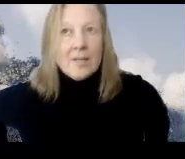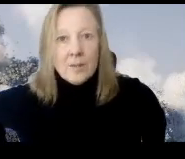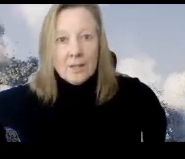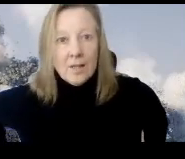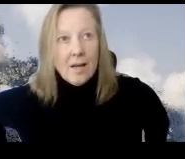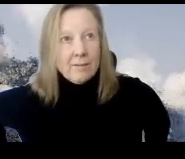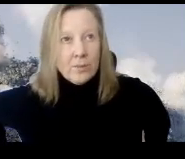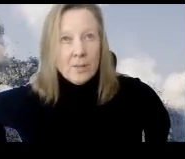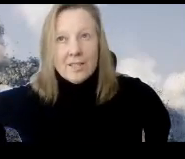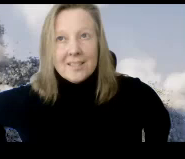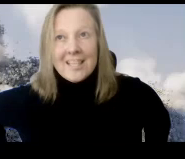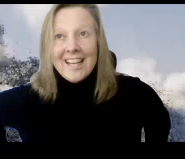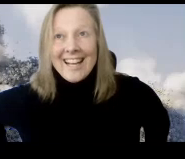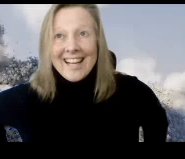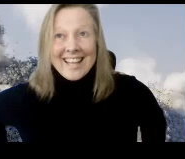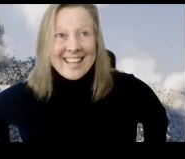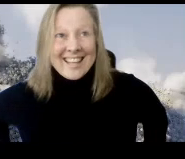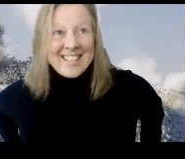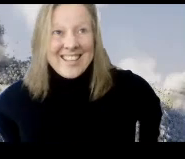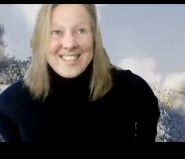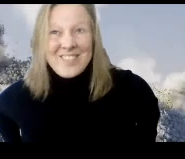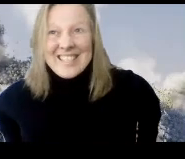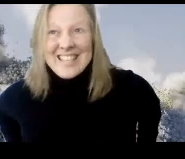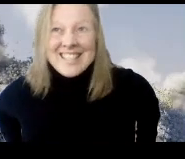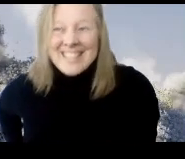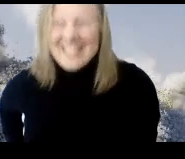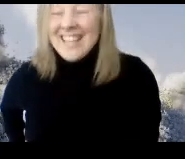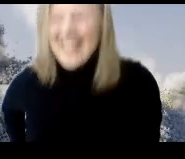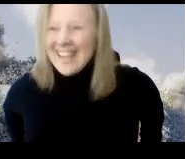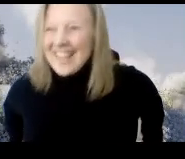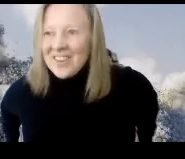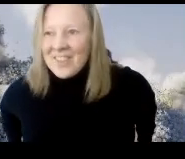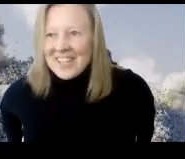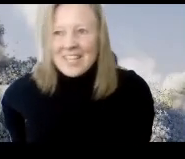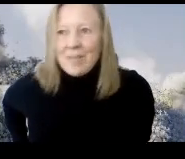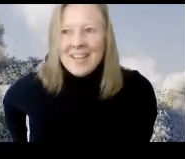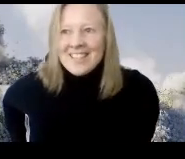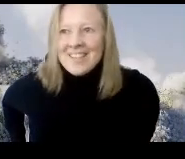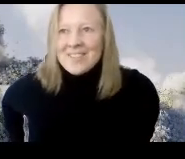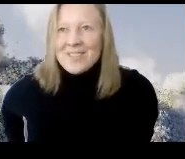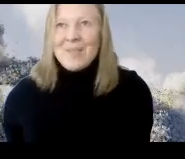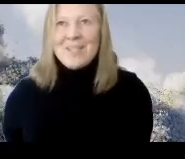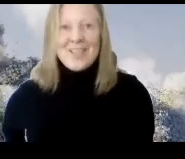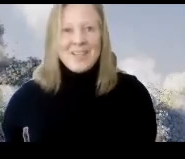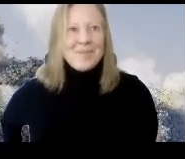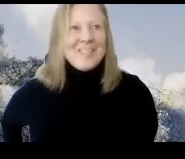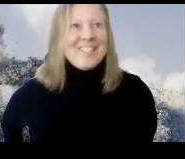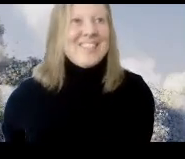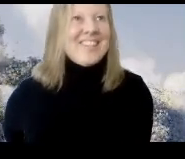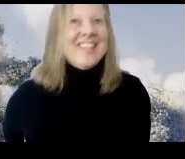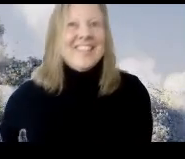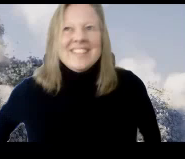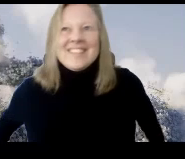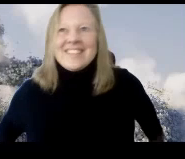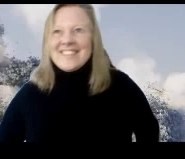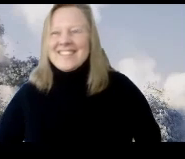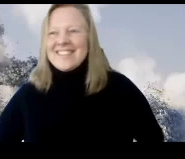I've been answering a lot of questions. Yes. It's fantastic. I've seen that. I don't know if I can type really fast great. enough, so maybe talking will be